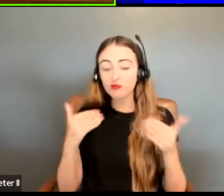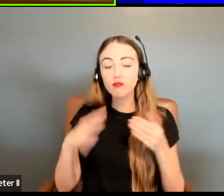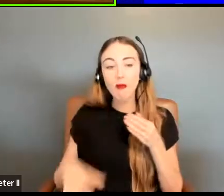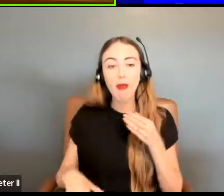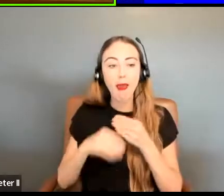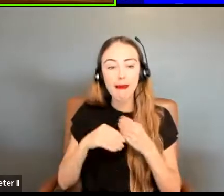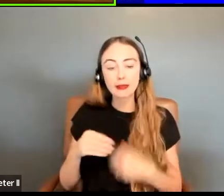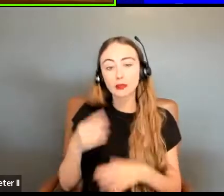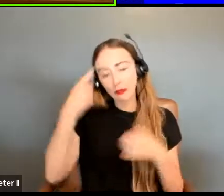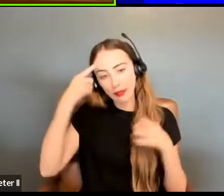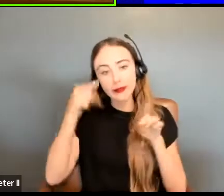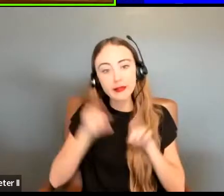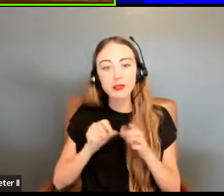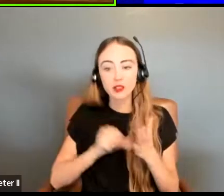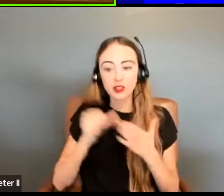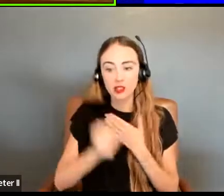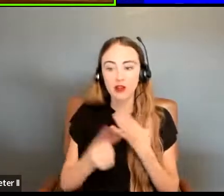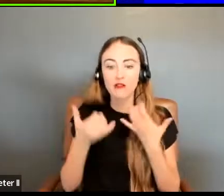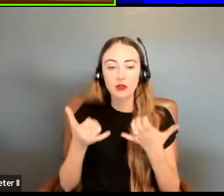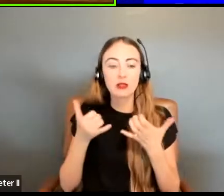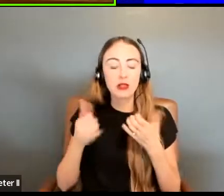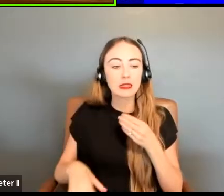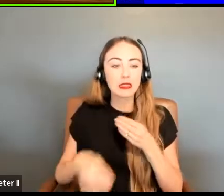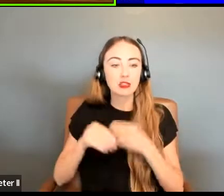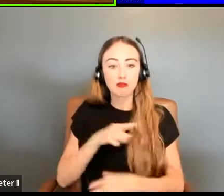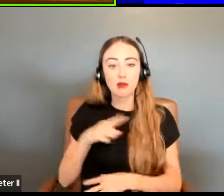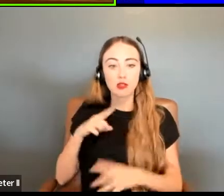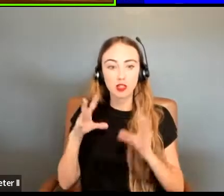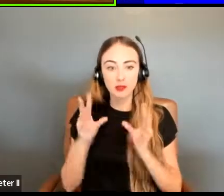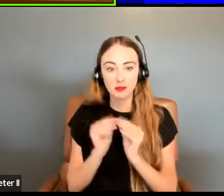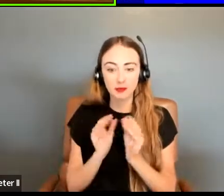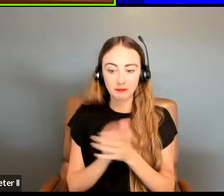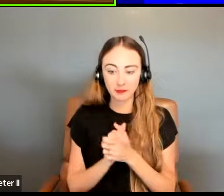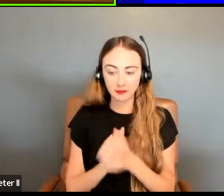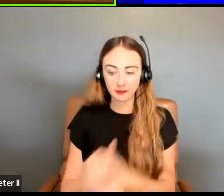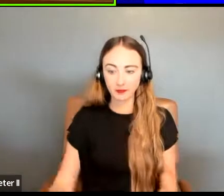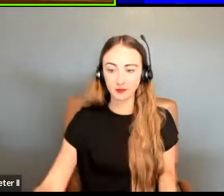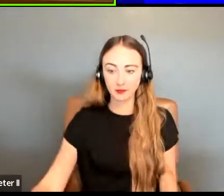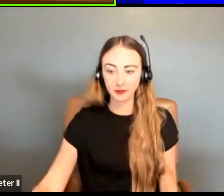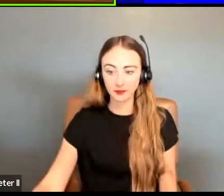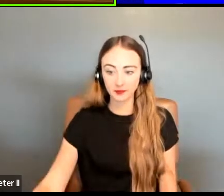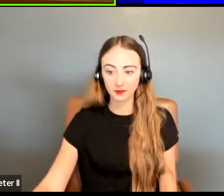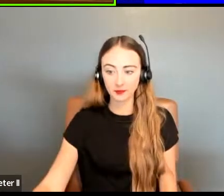the consent agenda for today's additional legislative meeting.